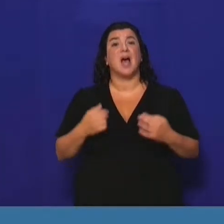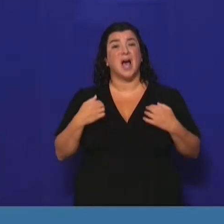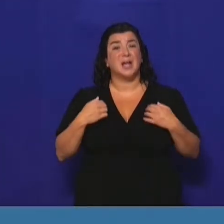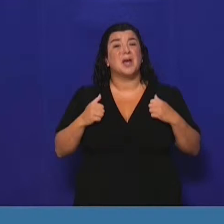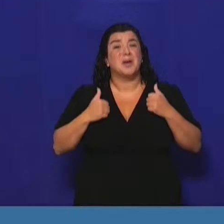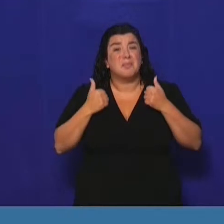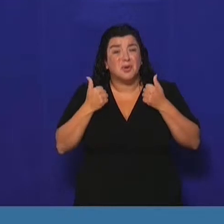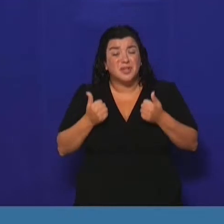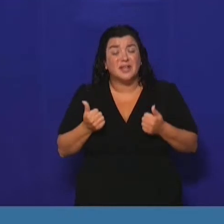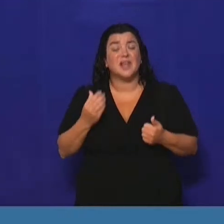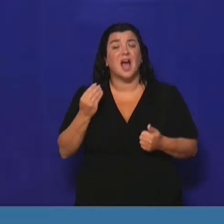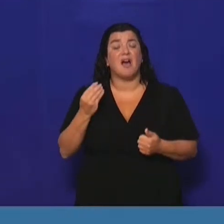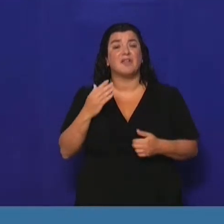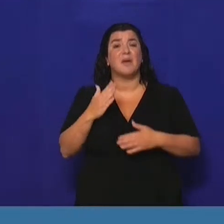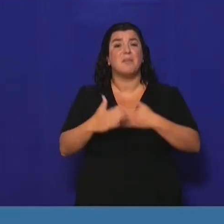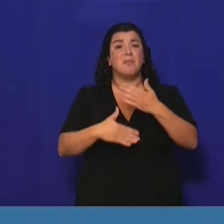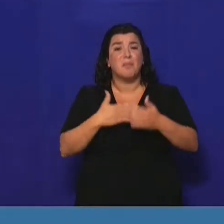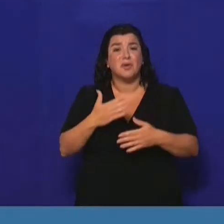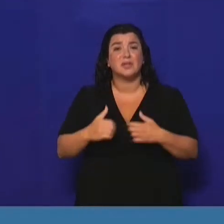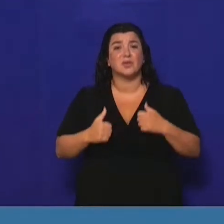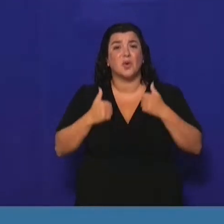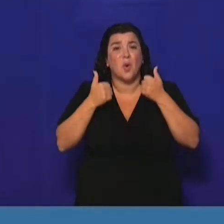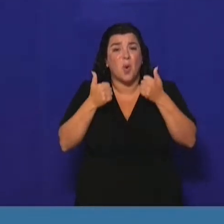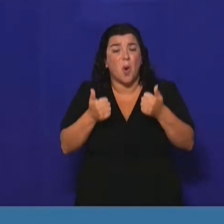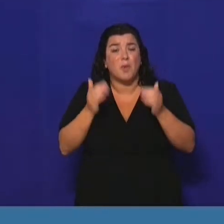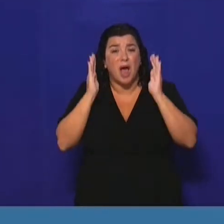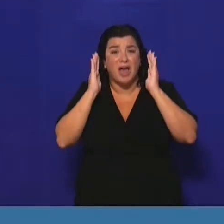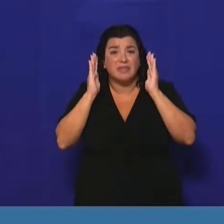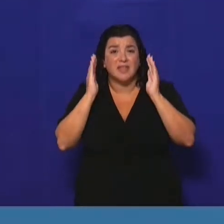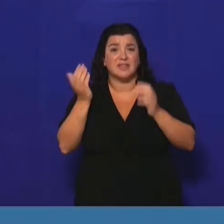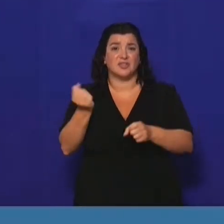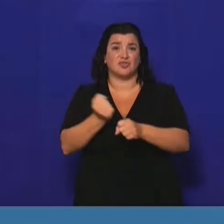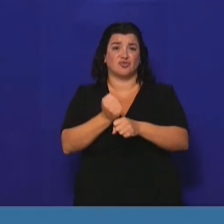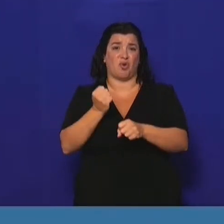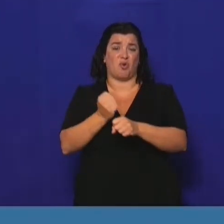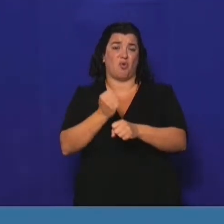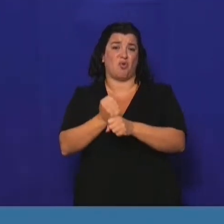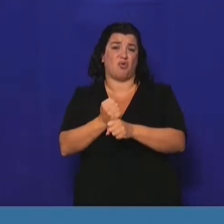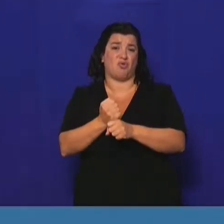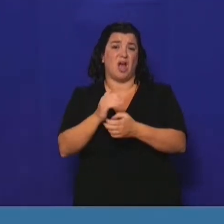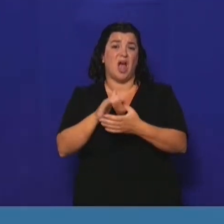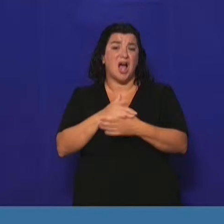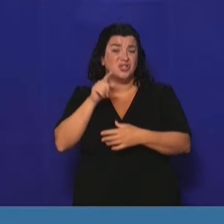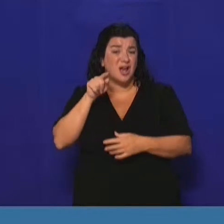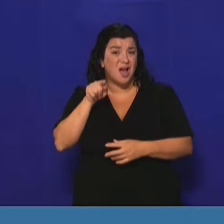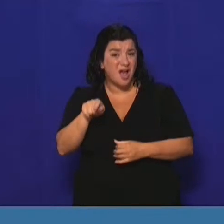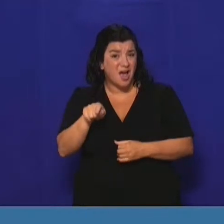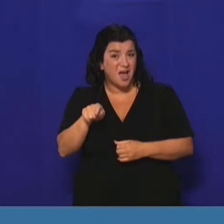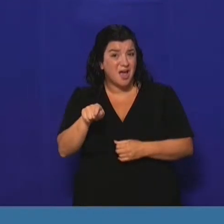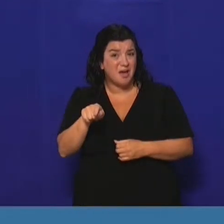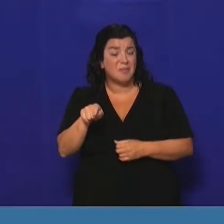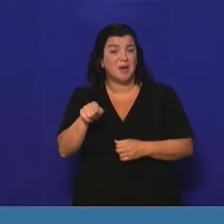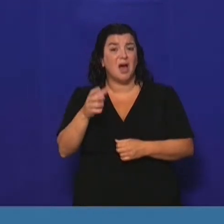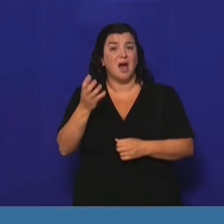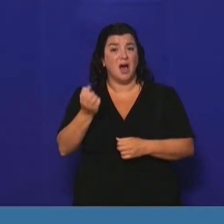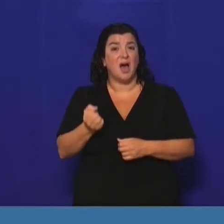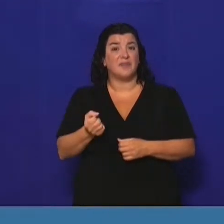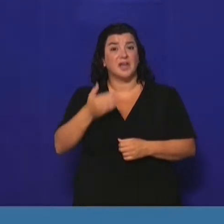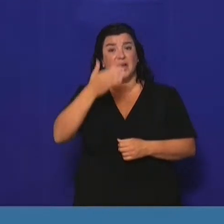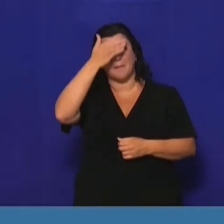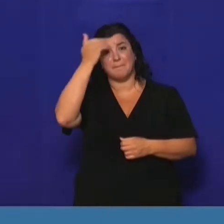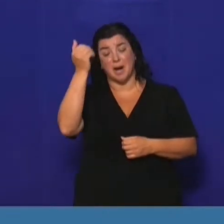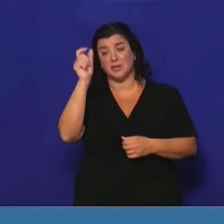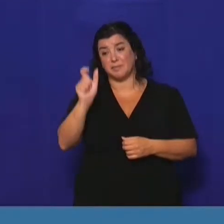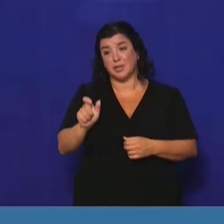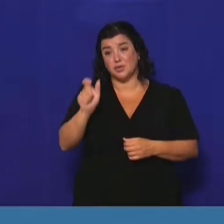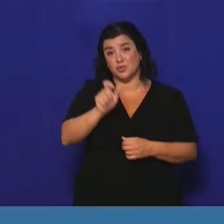li nibqgħu nieħdu l-miżuri ta' mitigazzjoni fuq il-post tax-xogħol għaliex hemmhekk inti ħajkollok konsegwenzi kemm fuq ta' mart